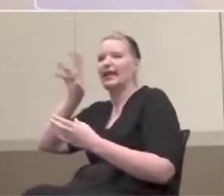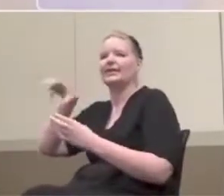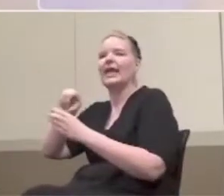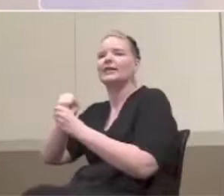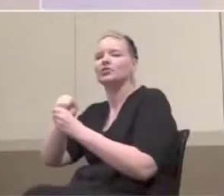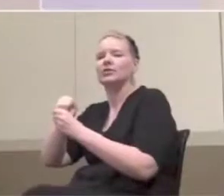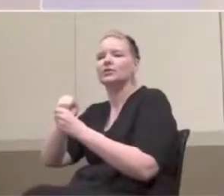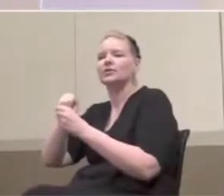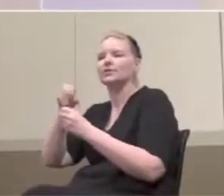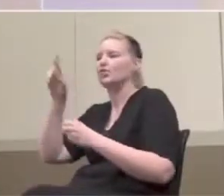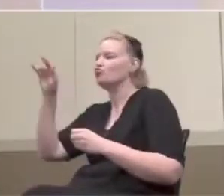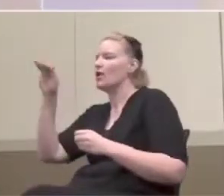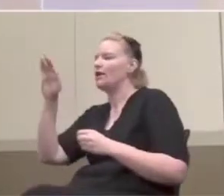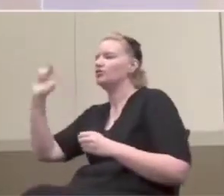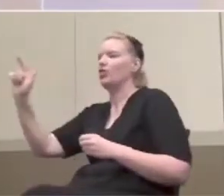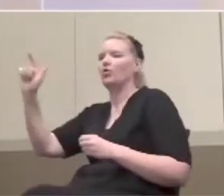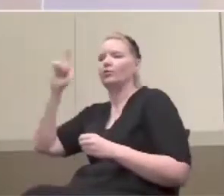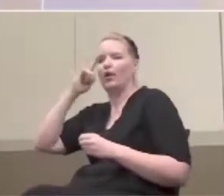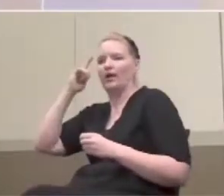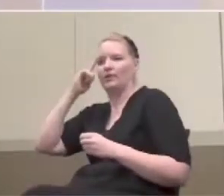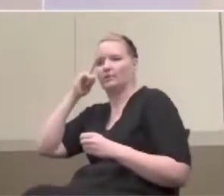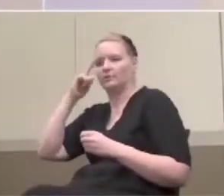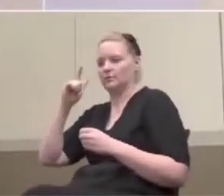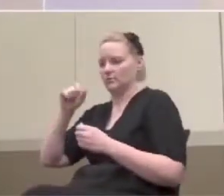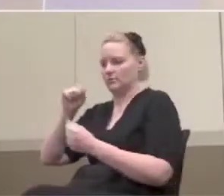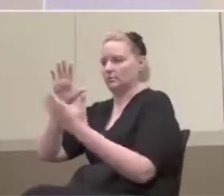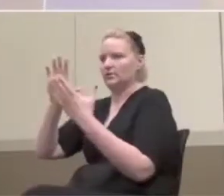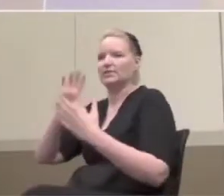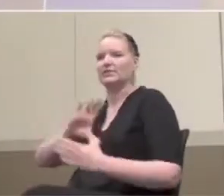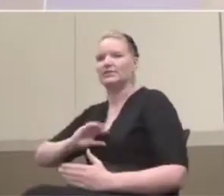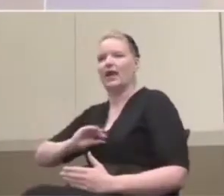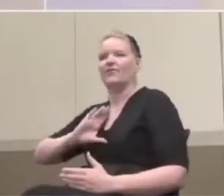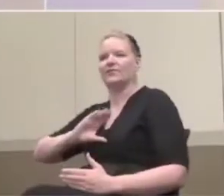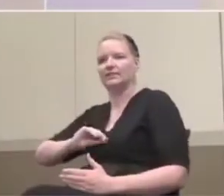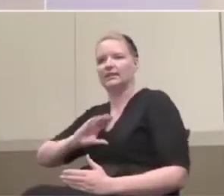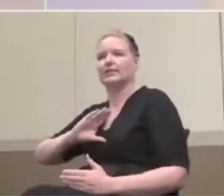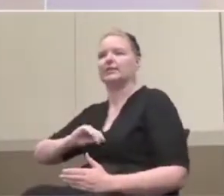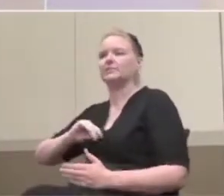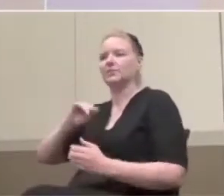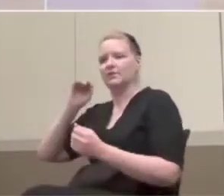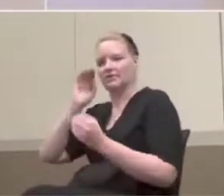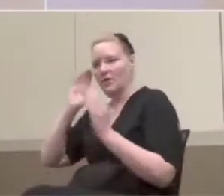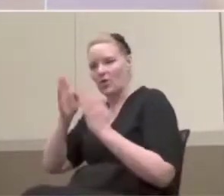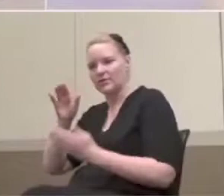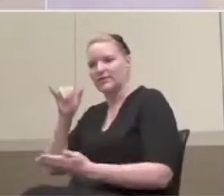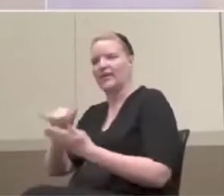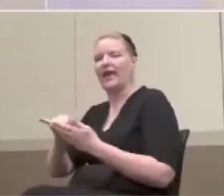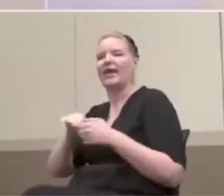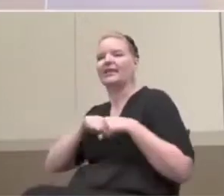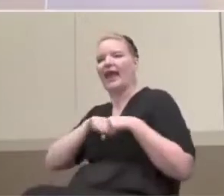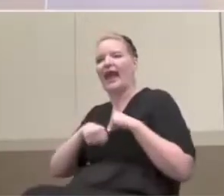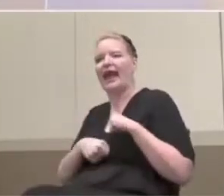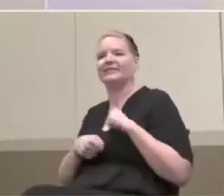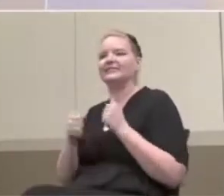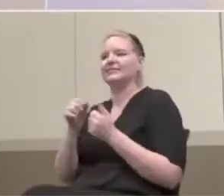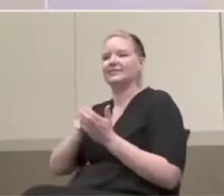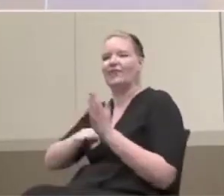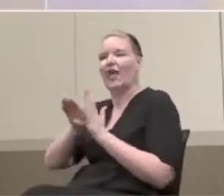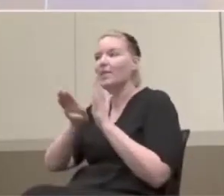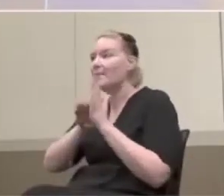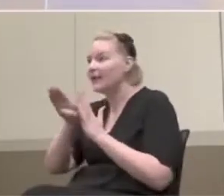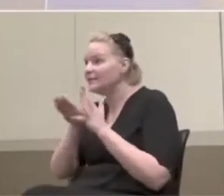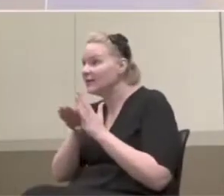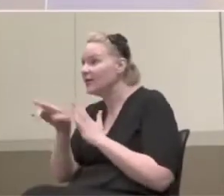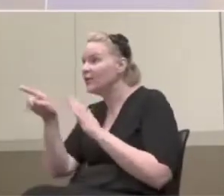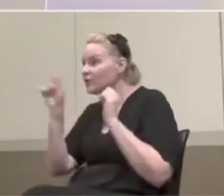The emotional piece of it by addressing the self-esteem and the emotional angst that's going on. The developmental, because you can